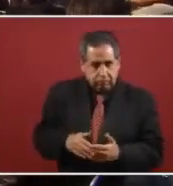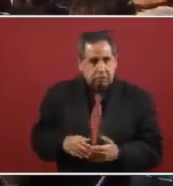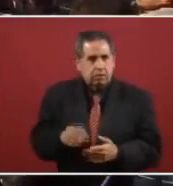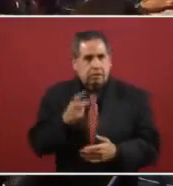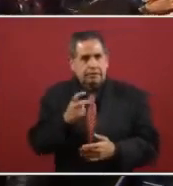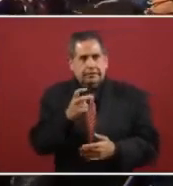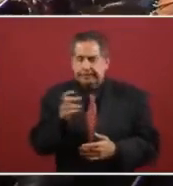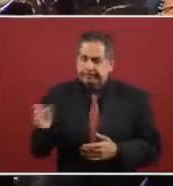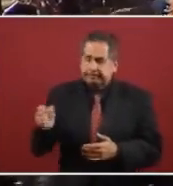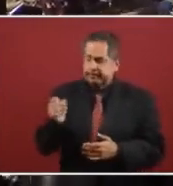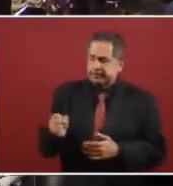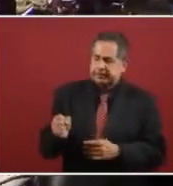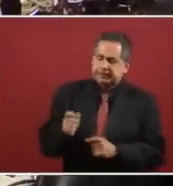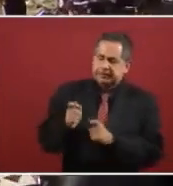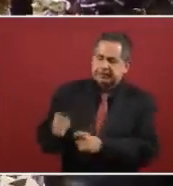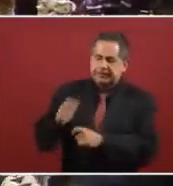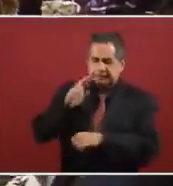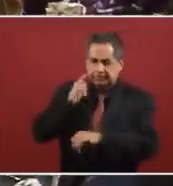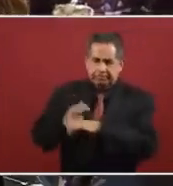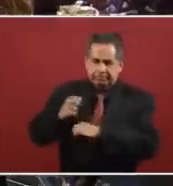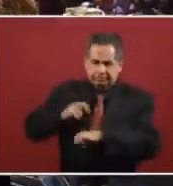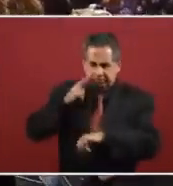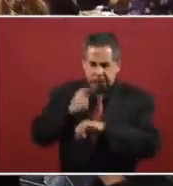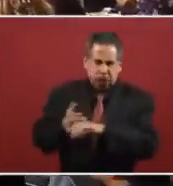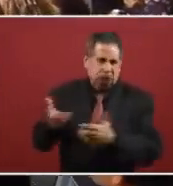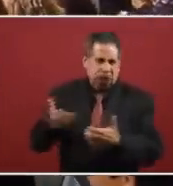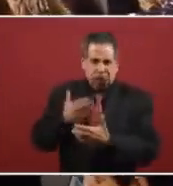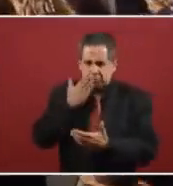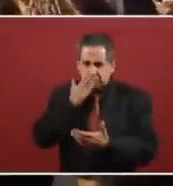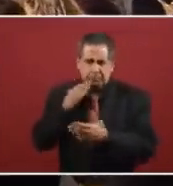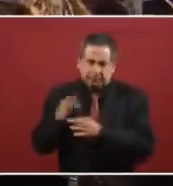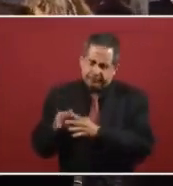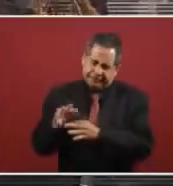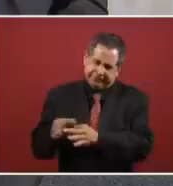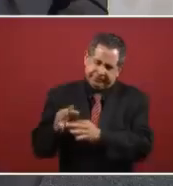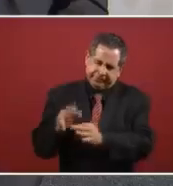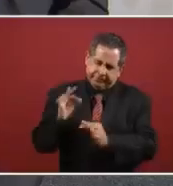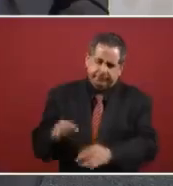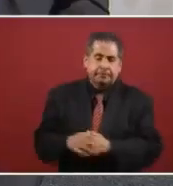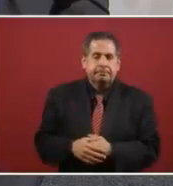So for that reason, he's in charge and he's doing